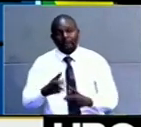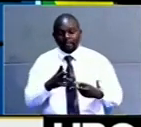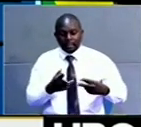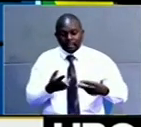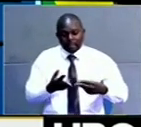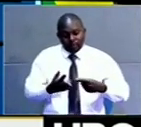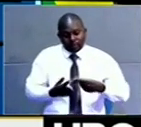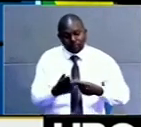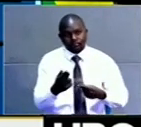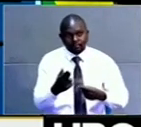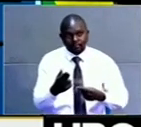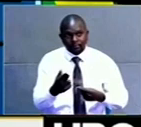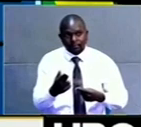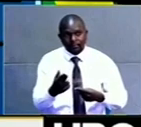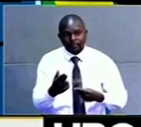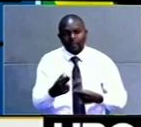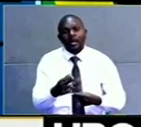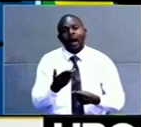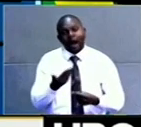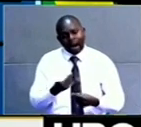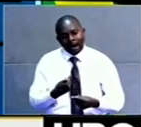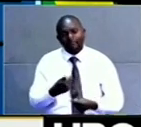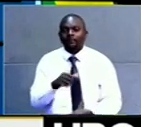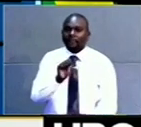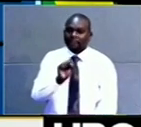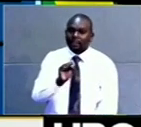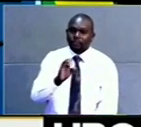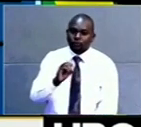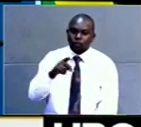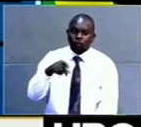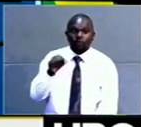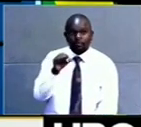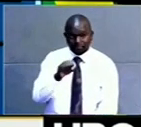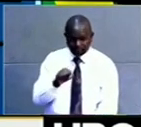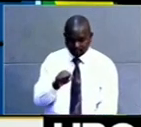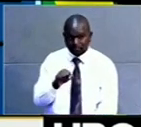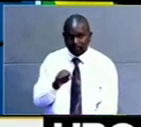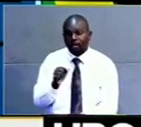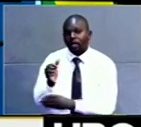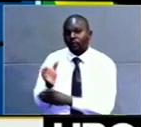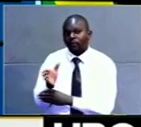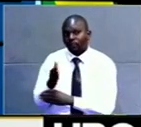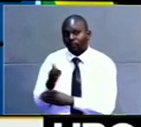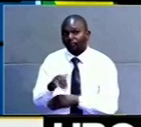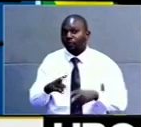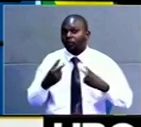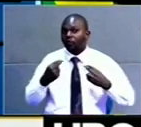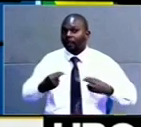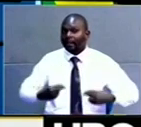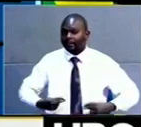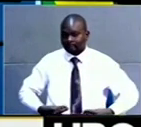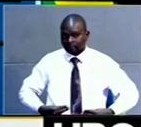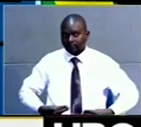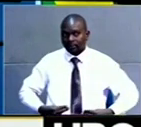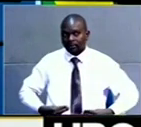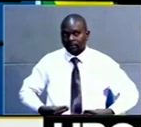circumcision, have SOPs from the Ministry of Health